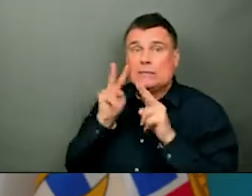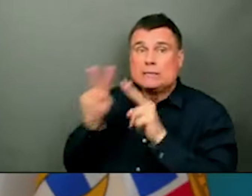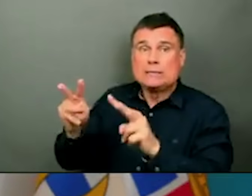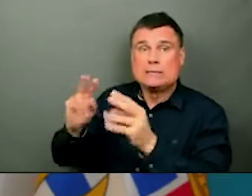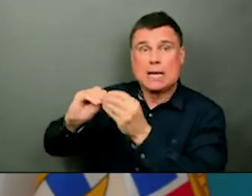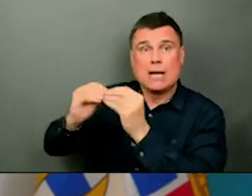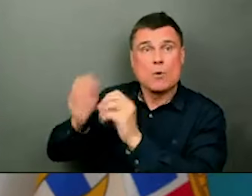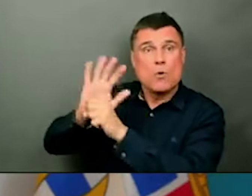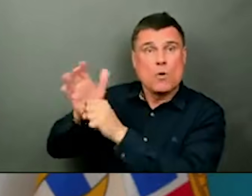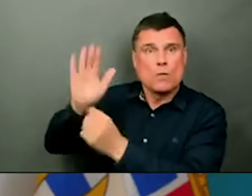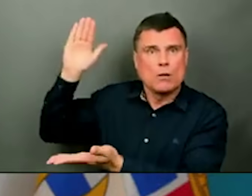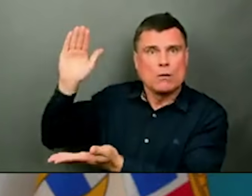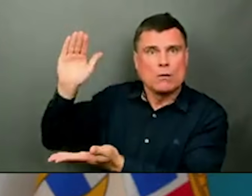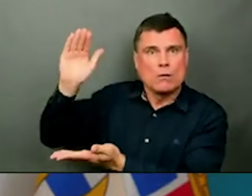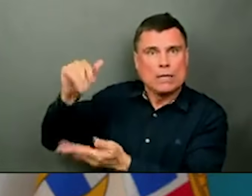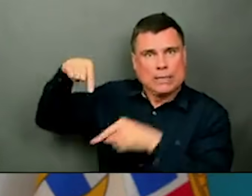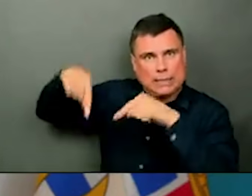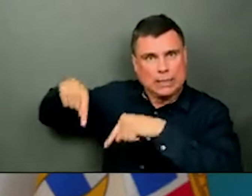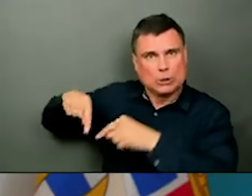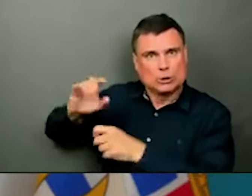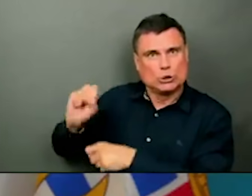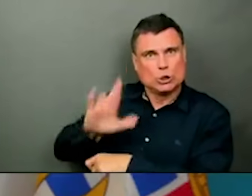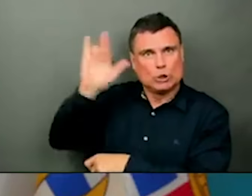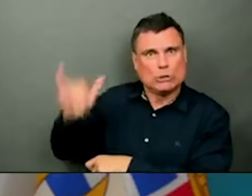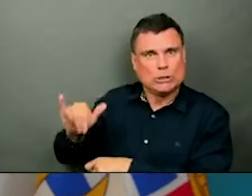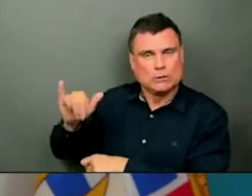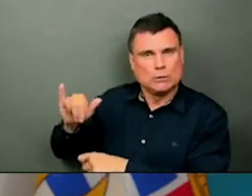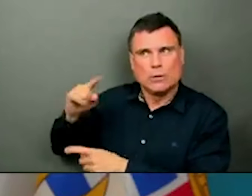this community, and we want that to continue.